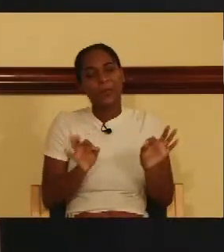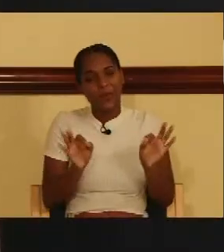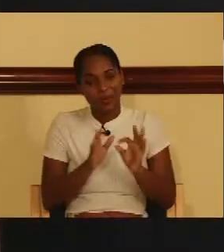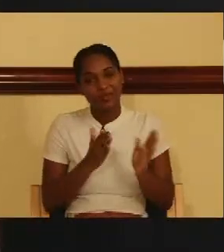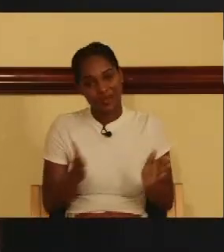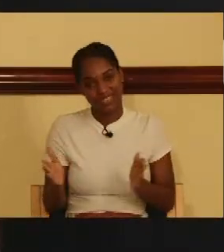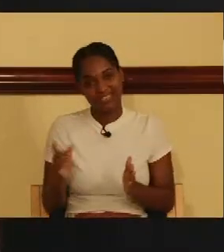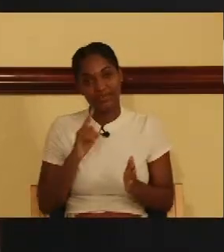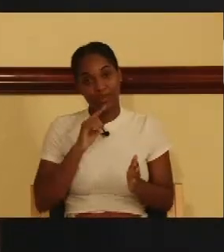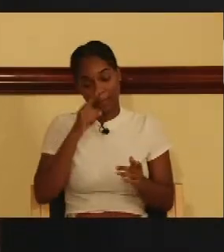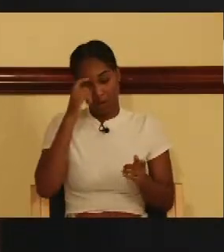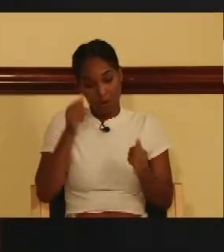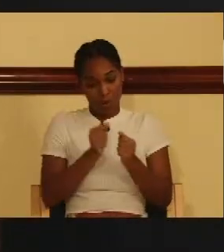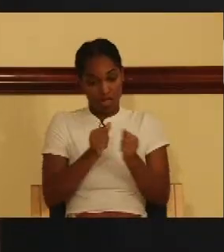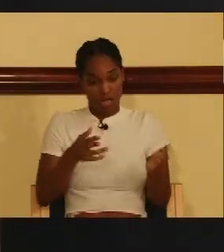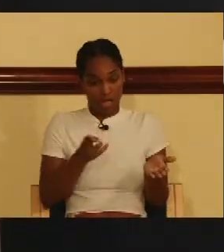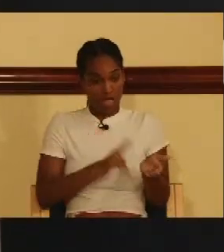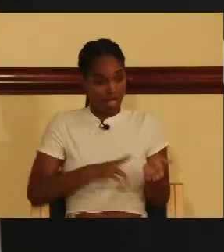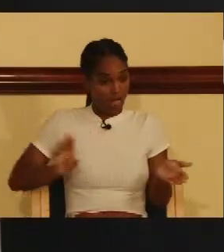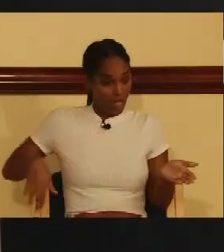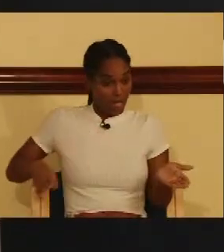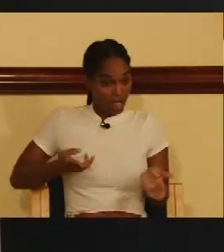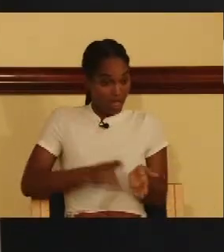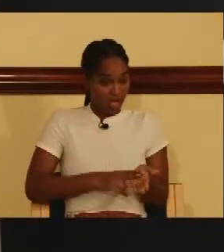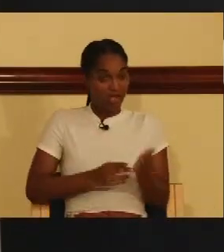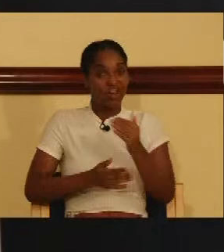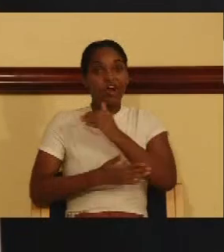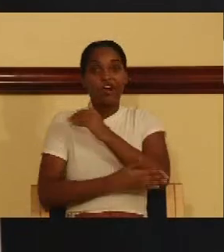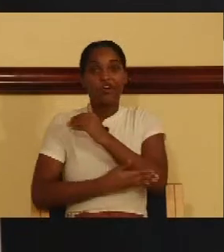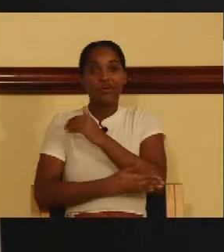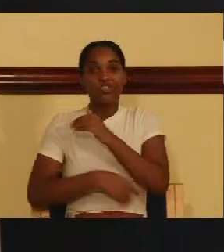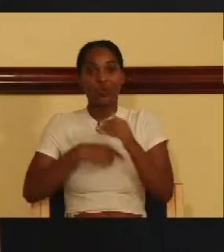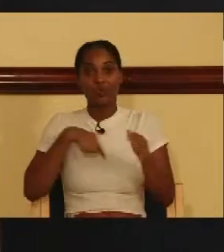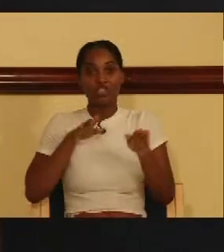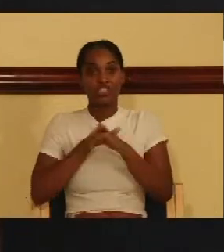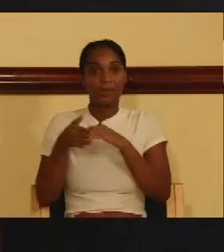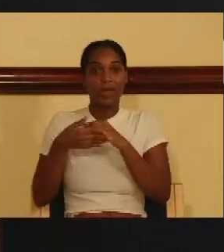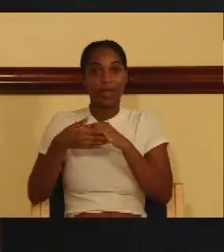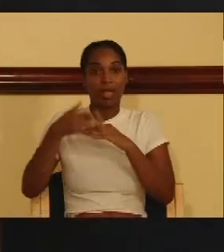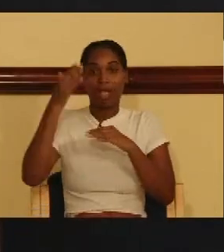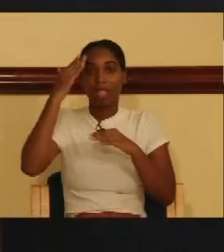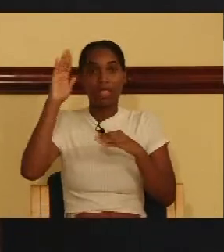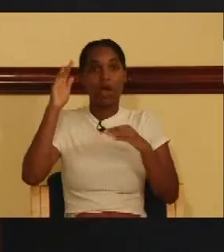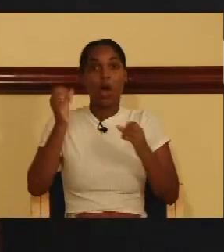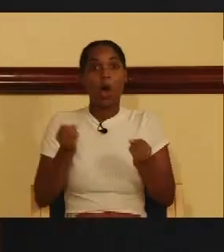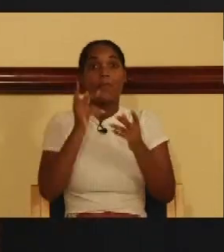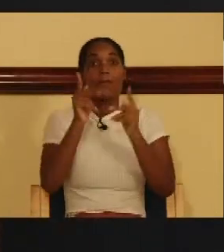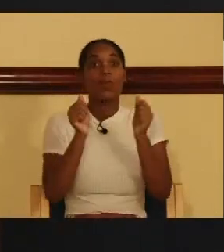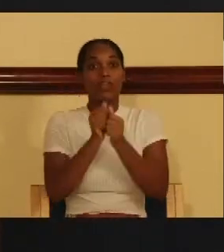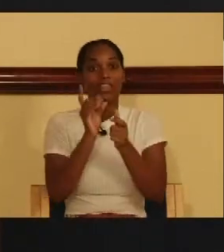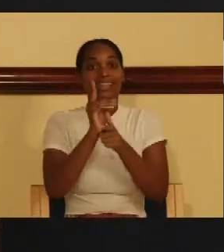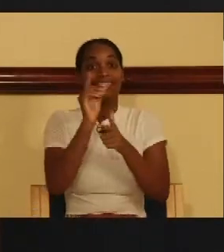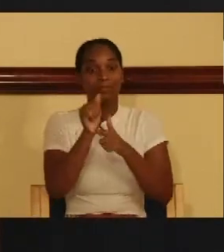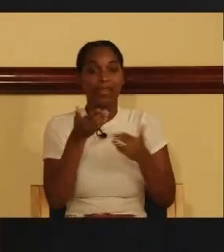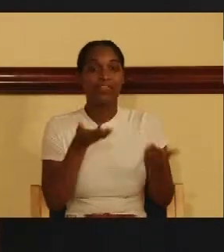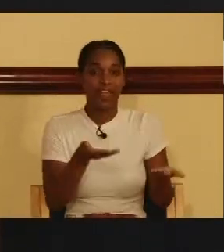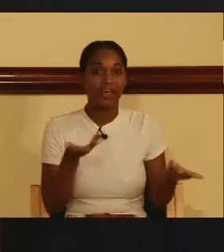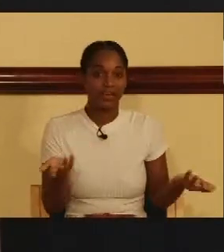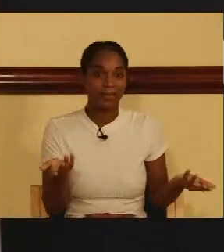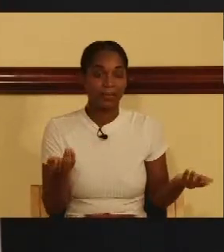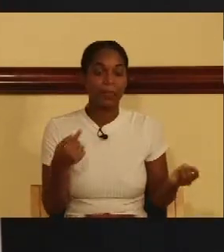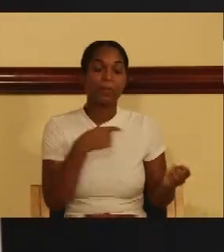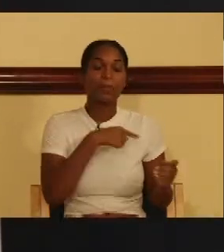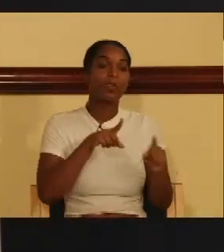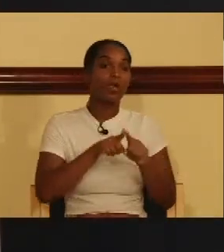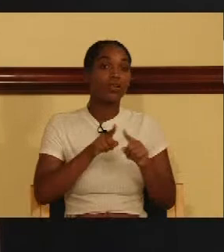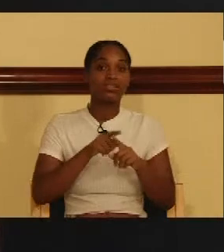because without registration, as a country, we will not know exactly how many persons with disabilities there are. We also will